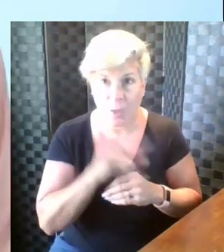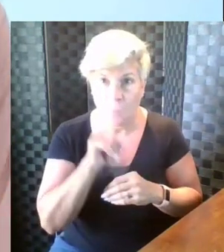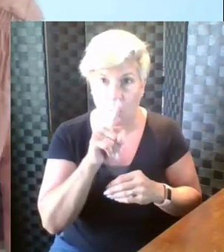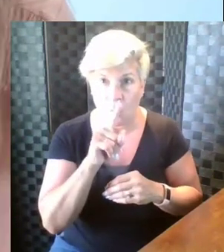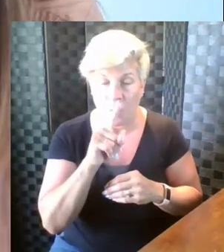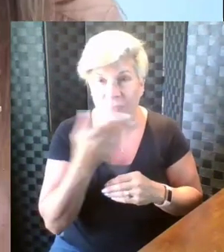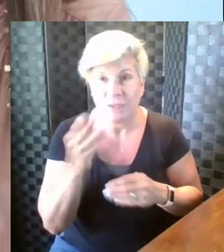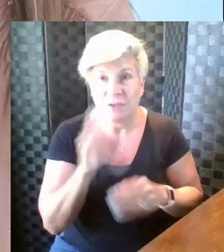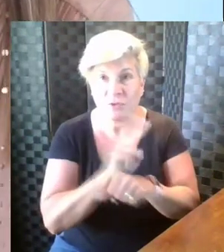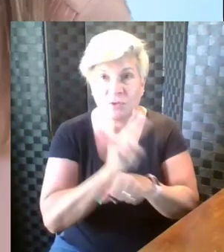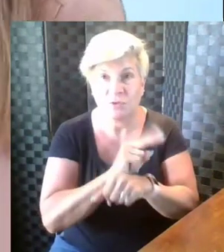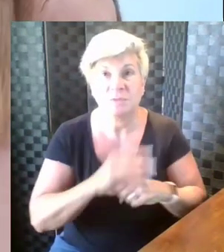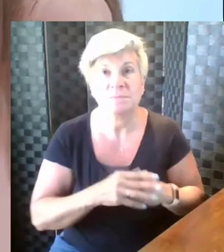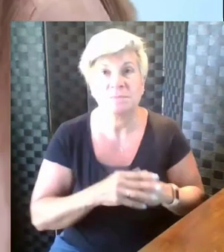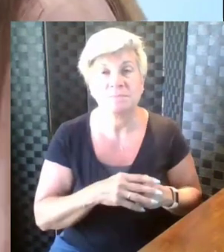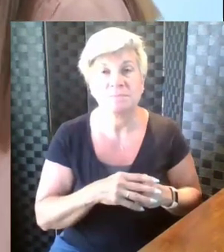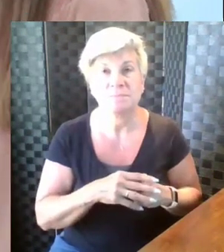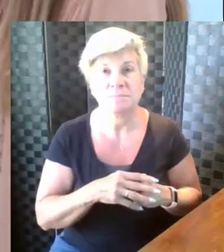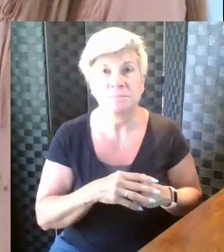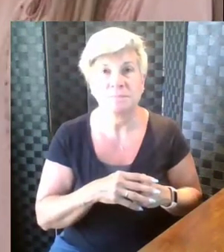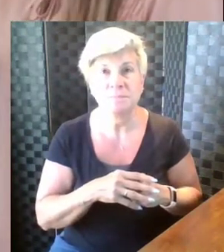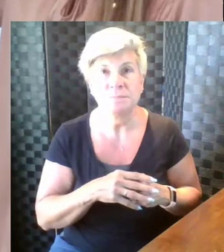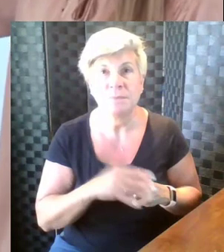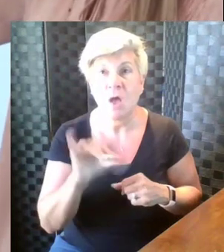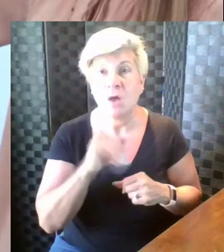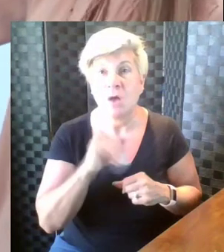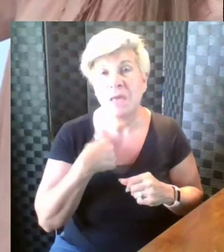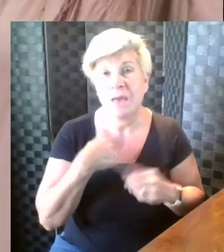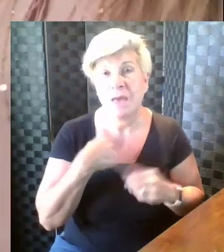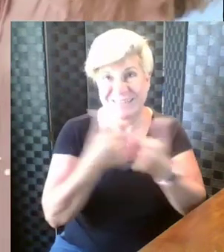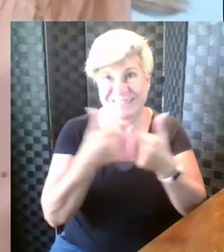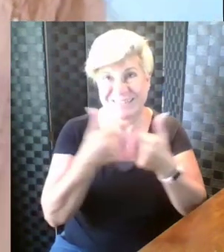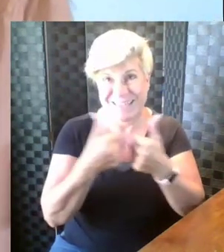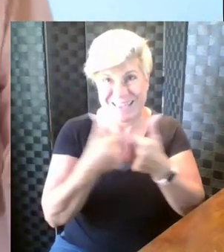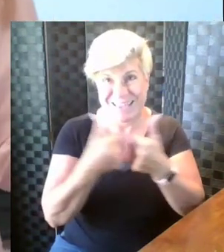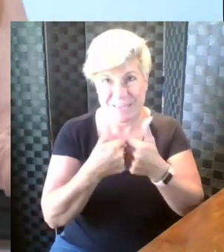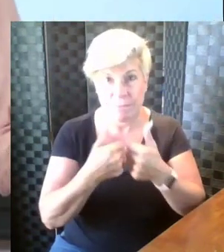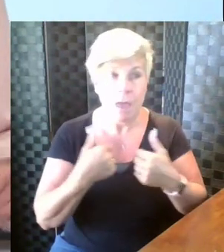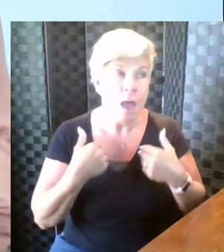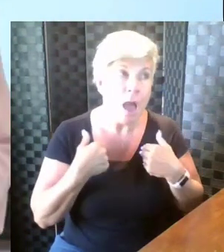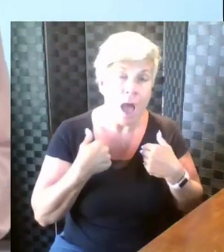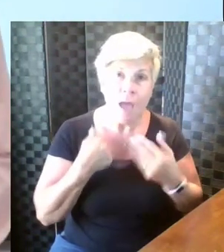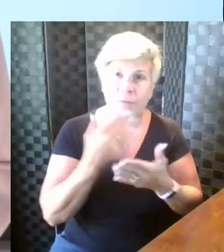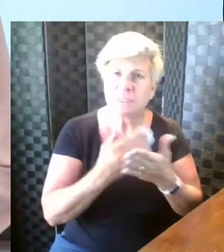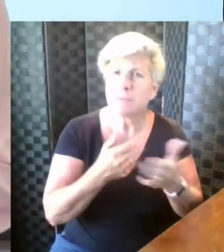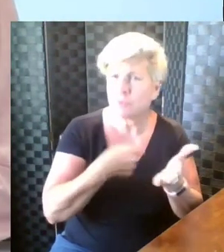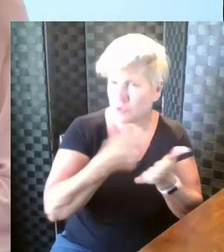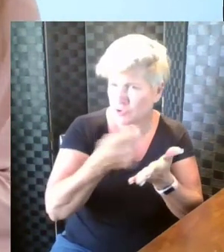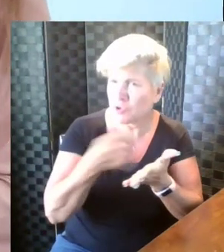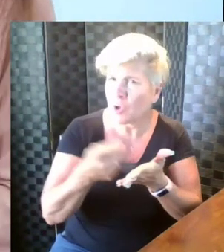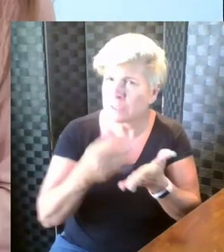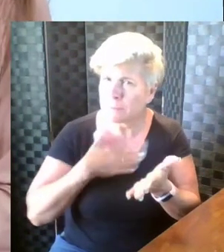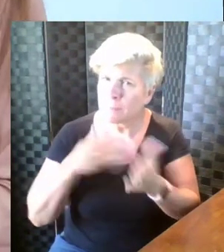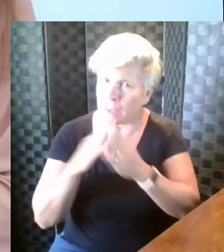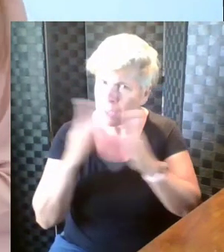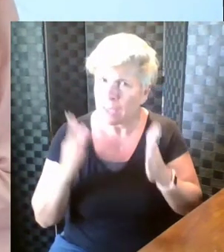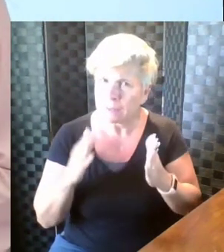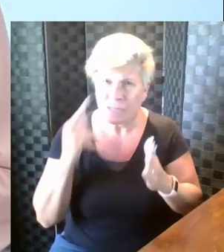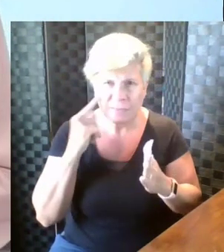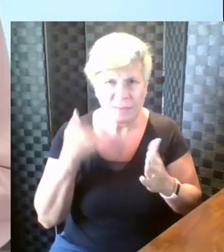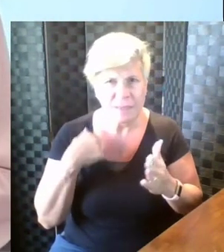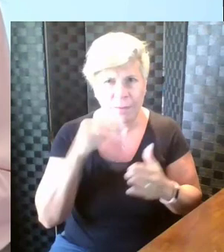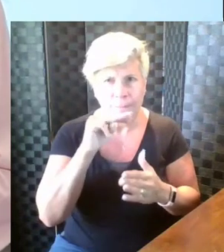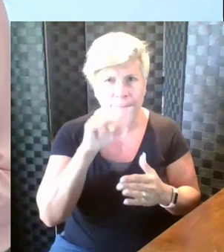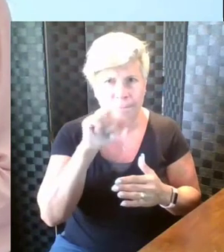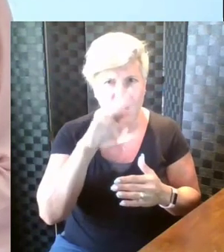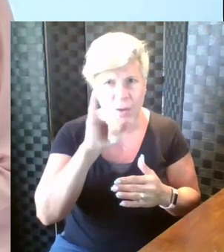one resource that you can use. We also have a game. Now, I have some playing cards at home. I think they have